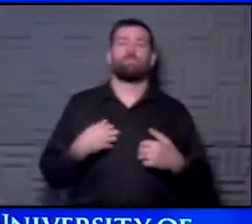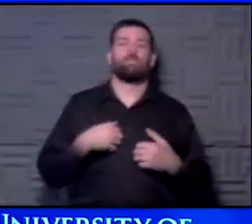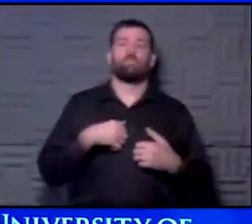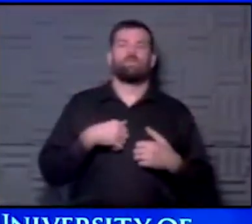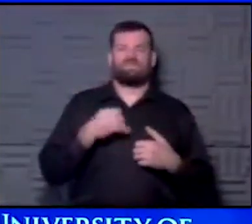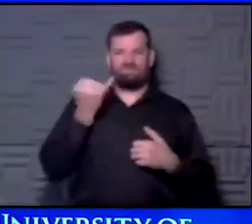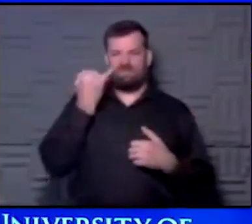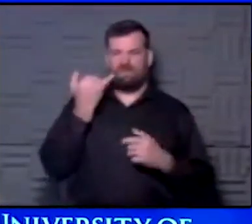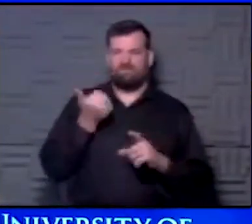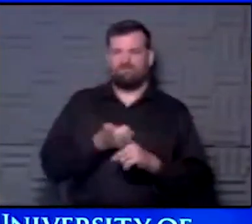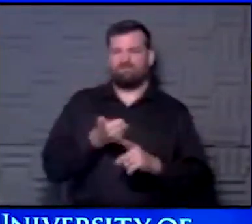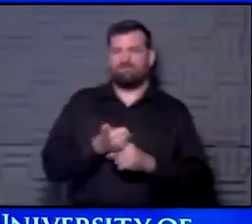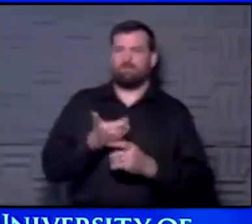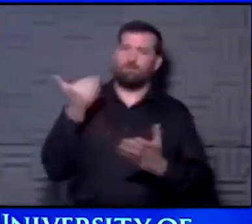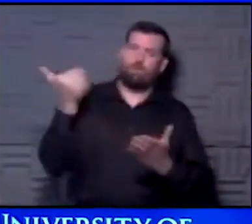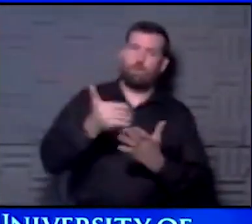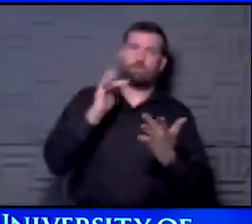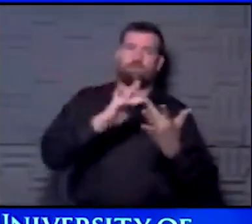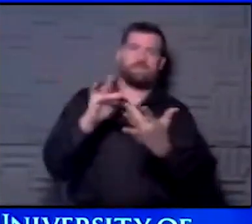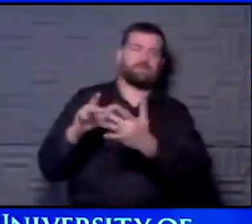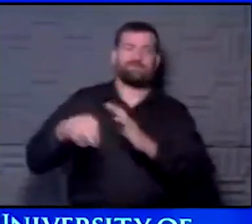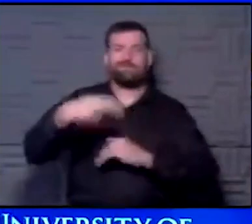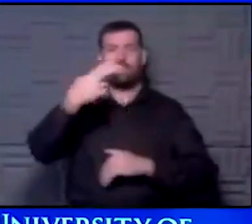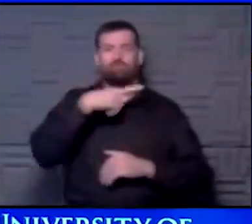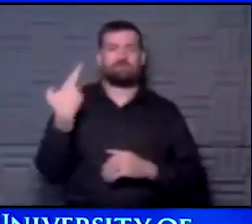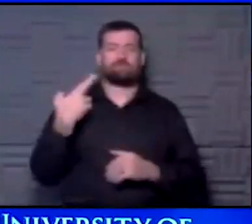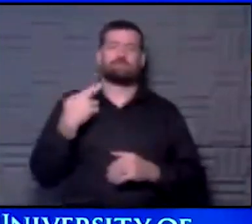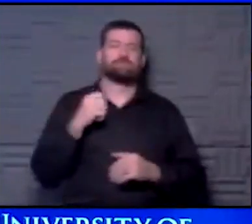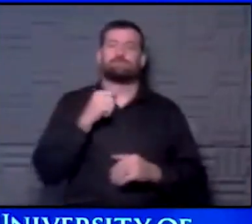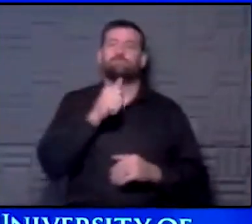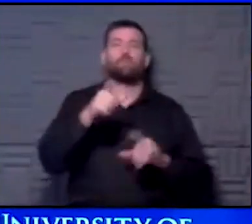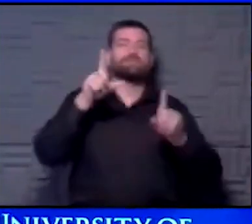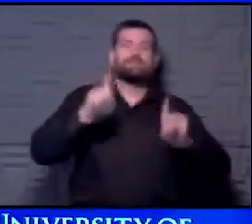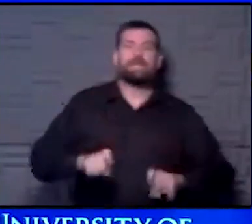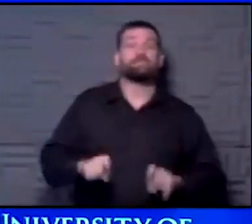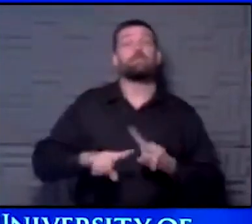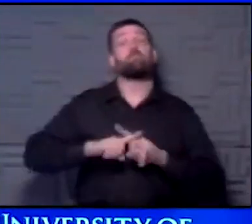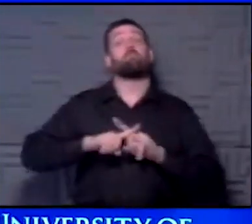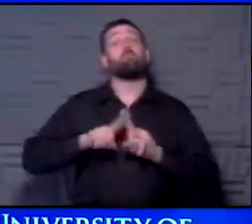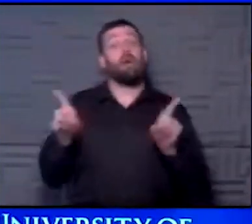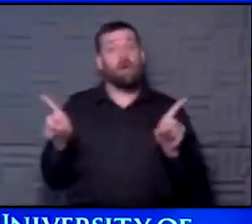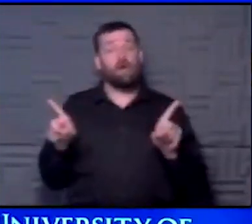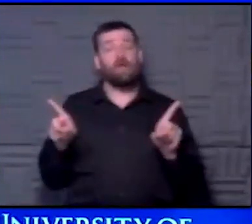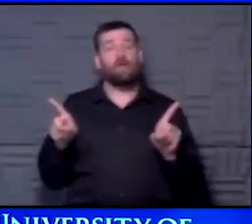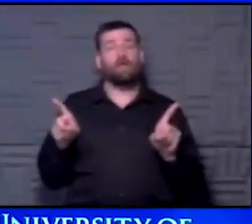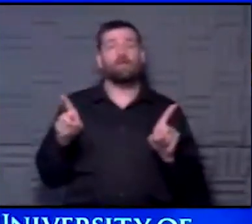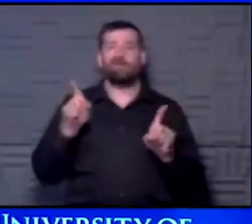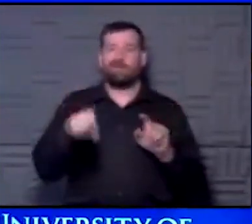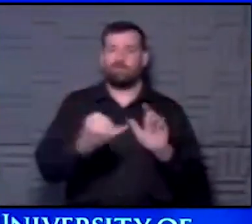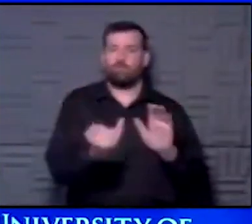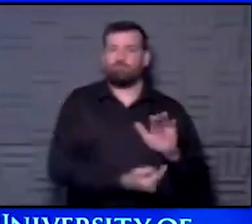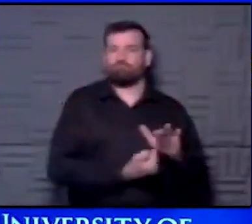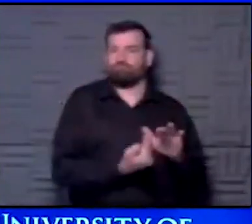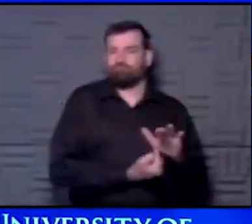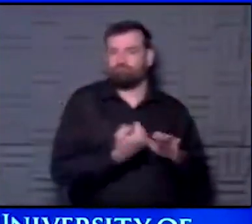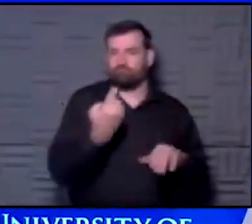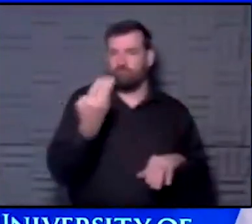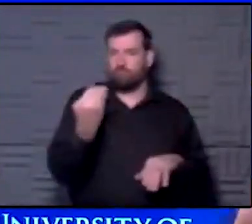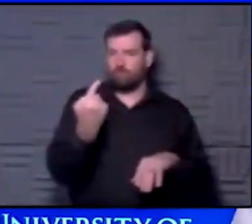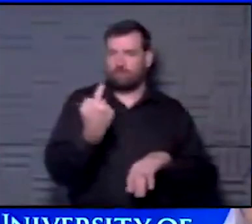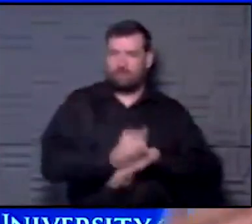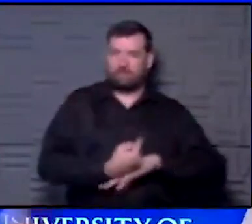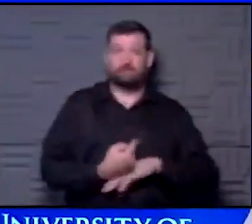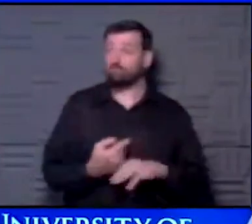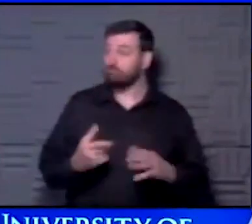who are really close contacts, really high risk, we're not going to test you, but you have to now shelter in place for 14 days,